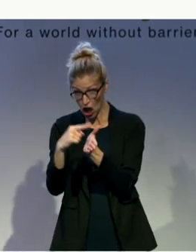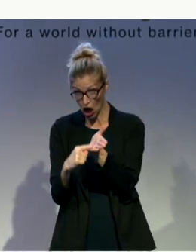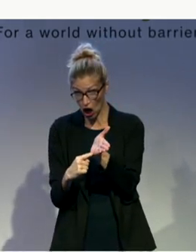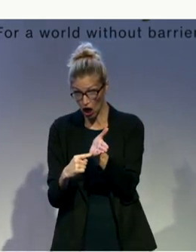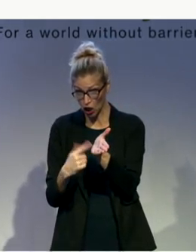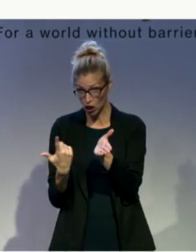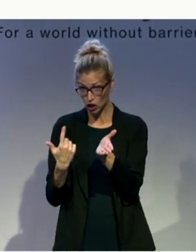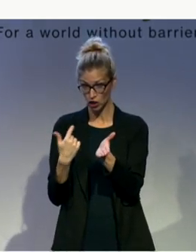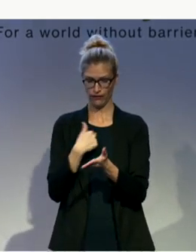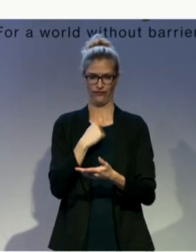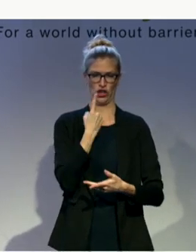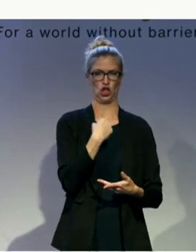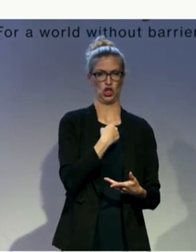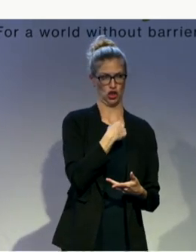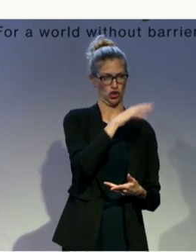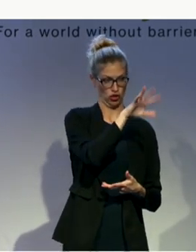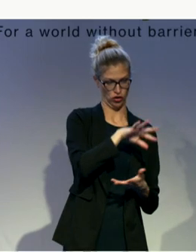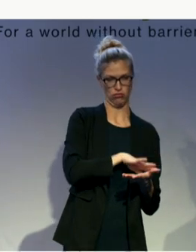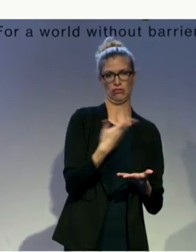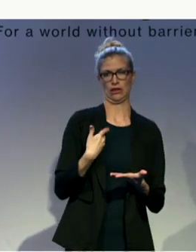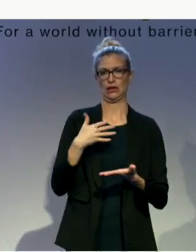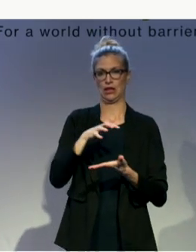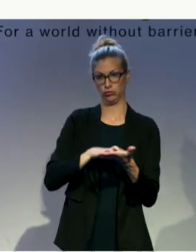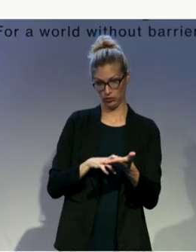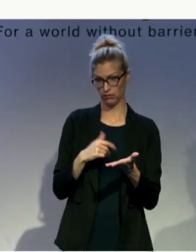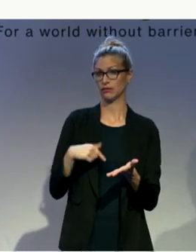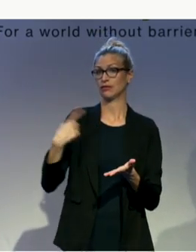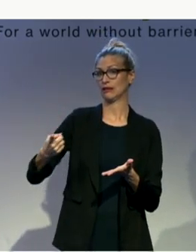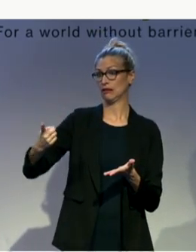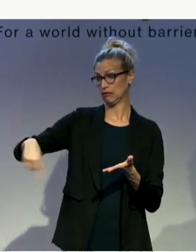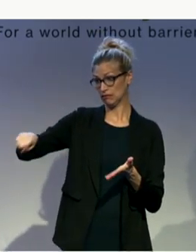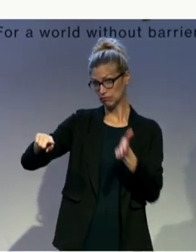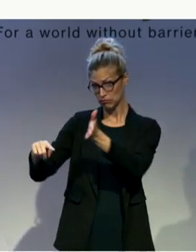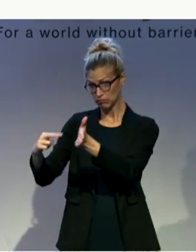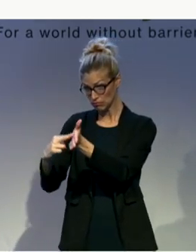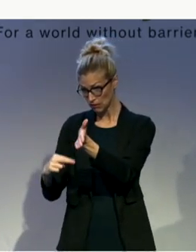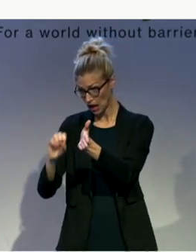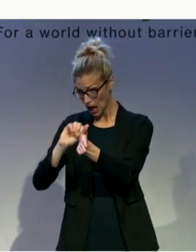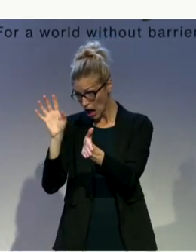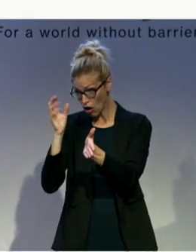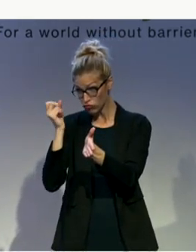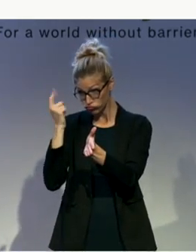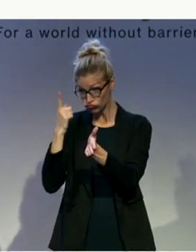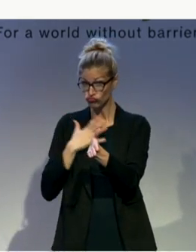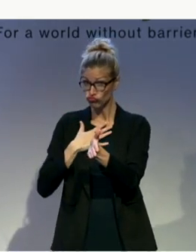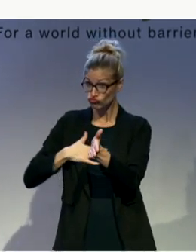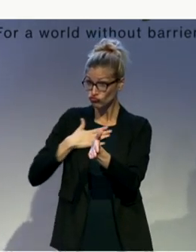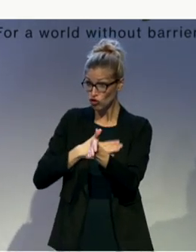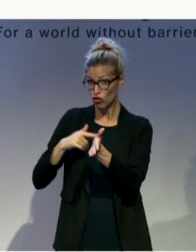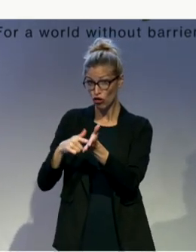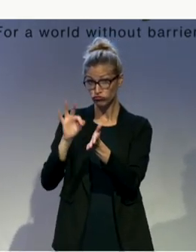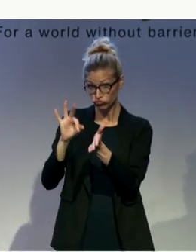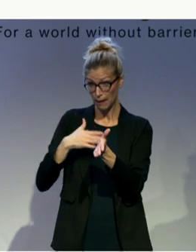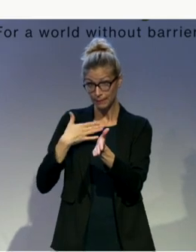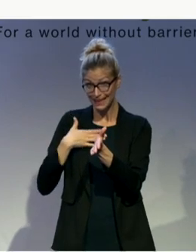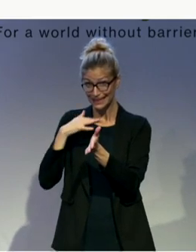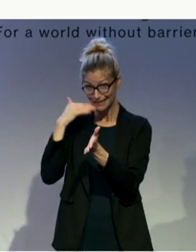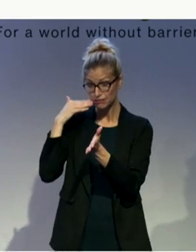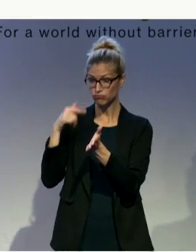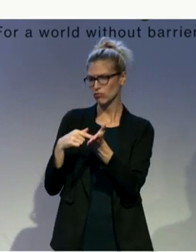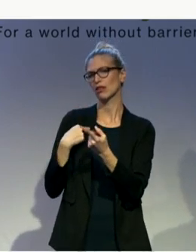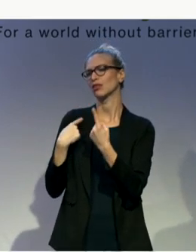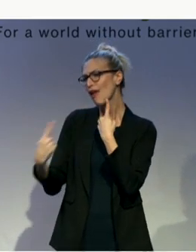it back to my client. Are you satisfied? Would you like me to explain more about this or that? And it's a dialogue.